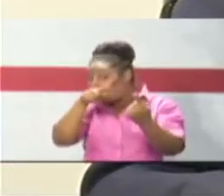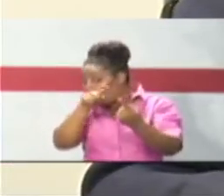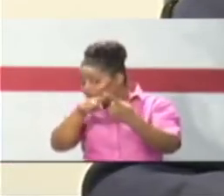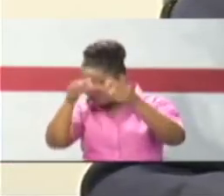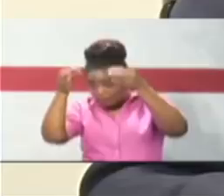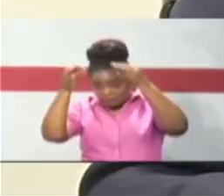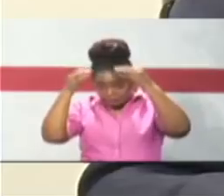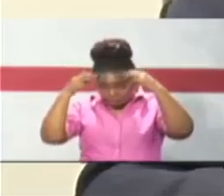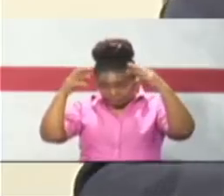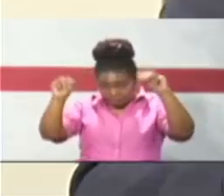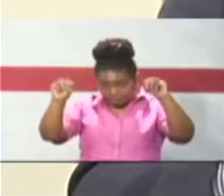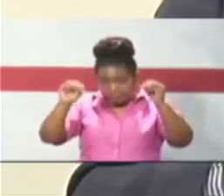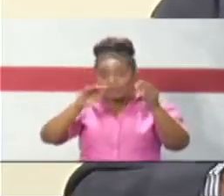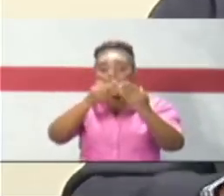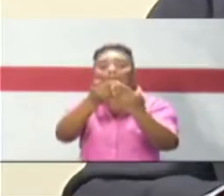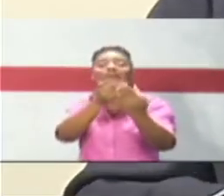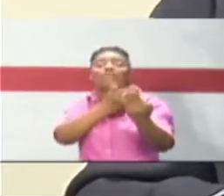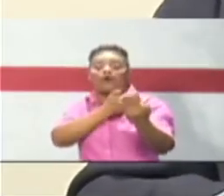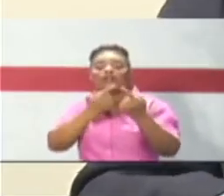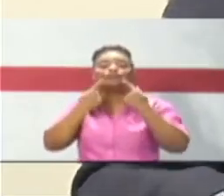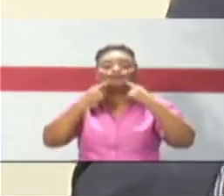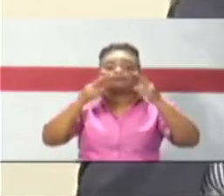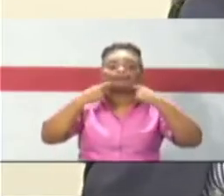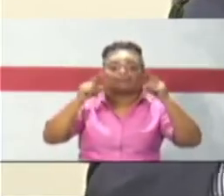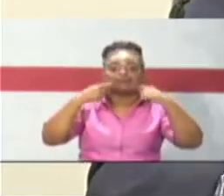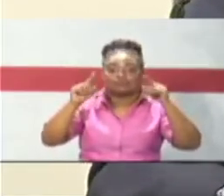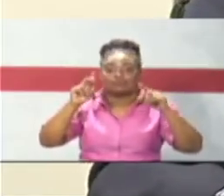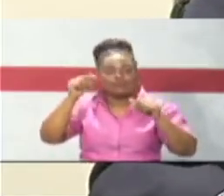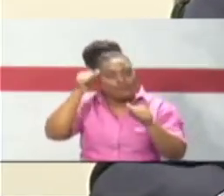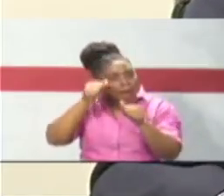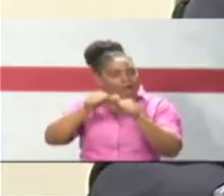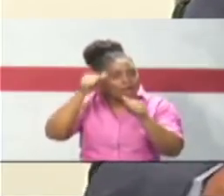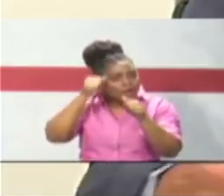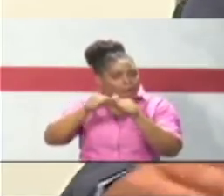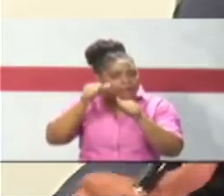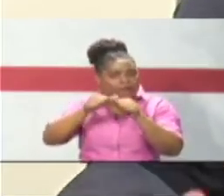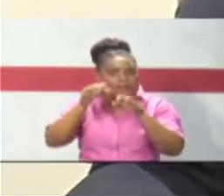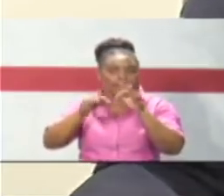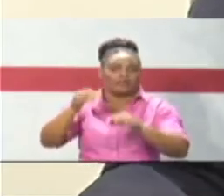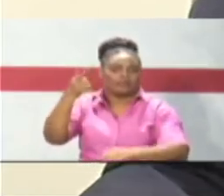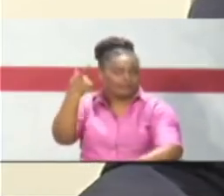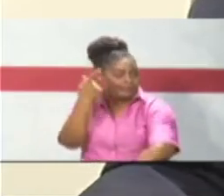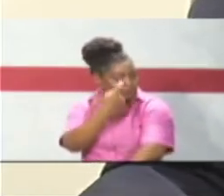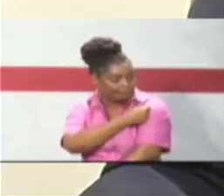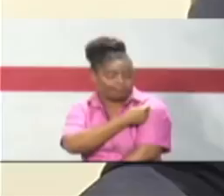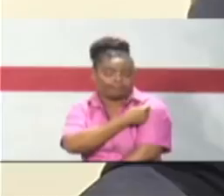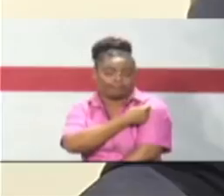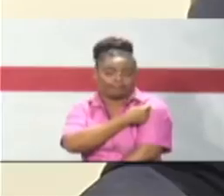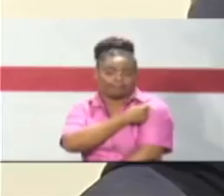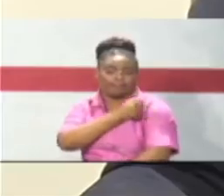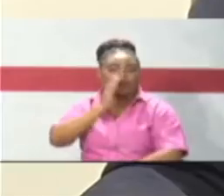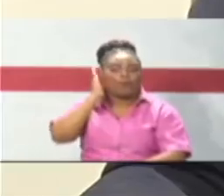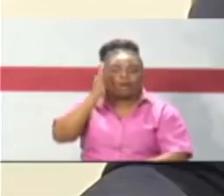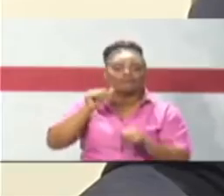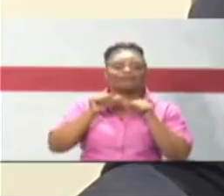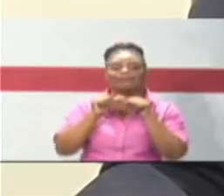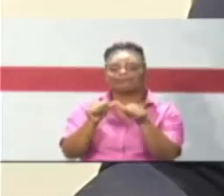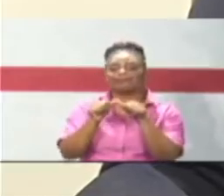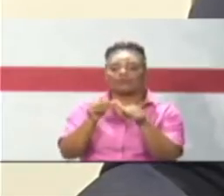few weeks ago, I remember it clearly. He said, if you are unvaccinated, you will receive your education via